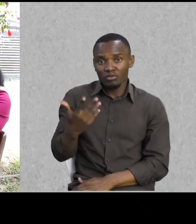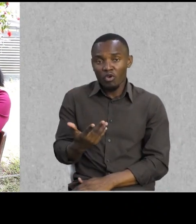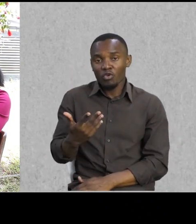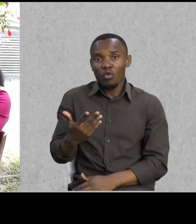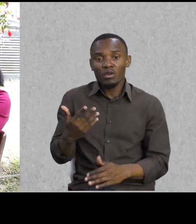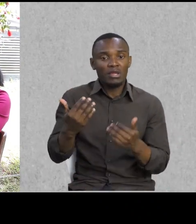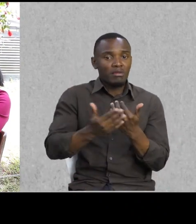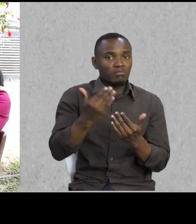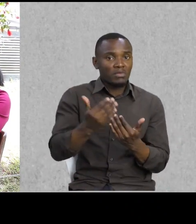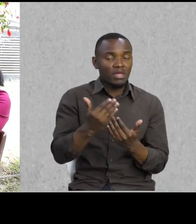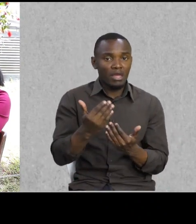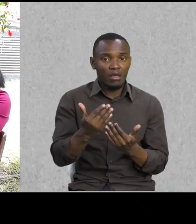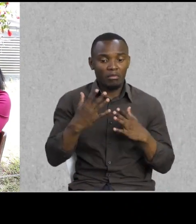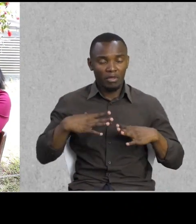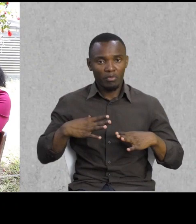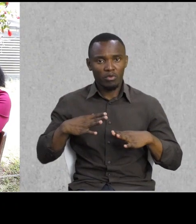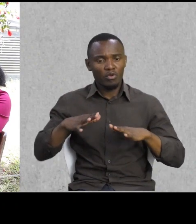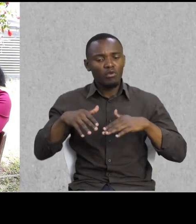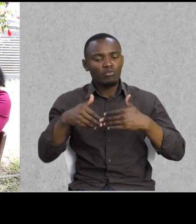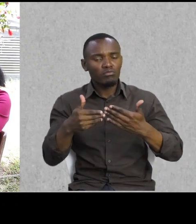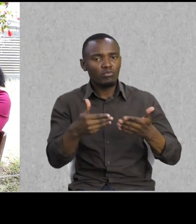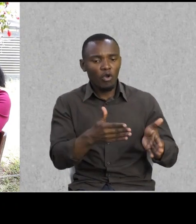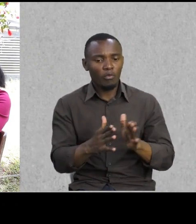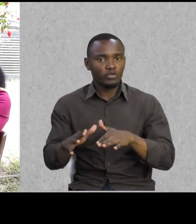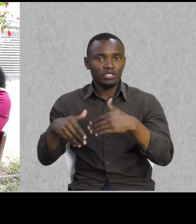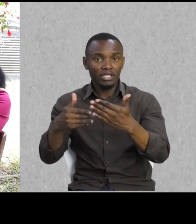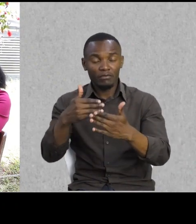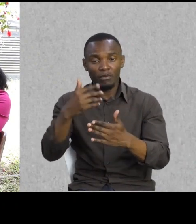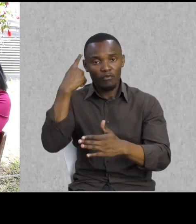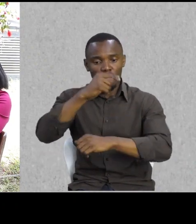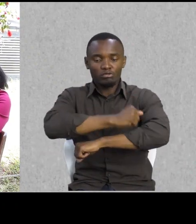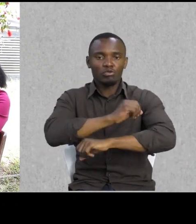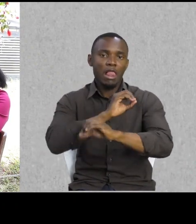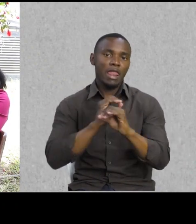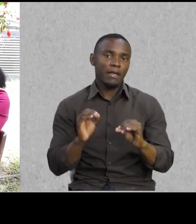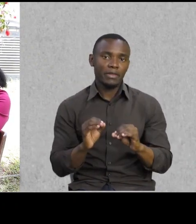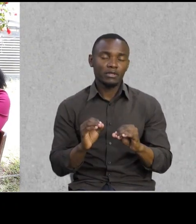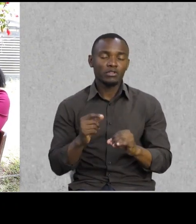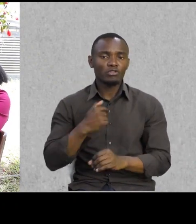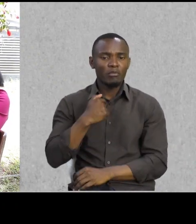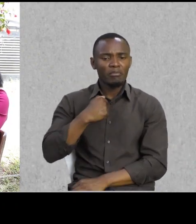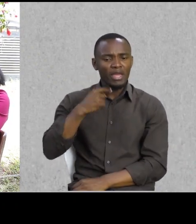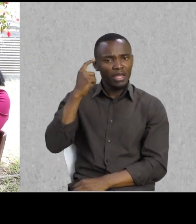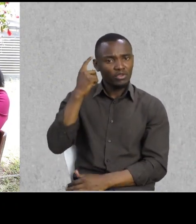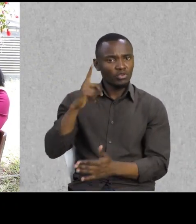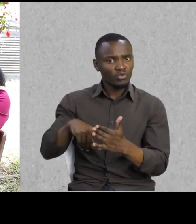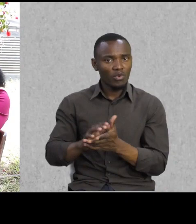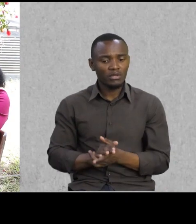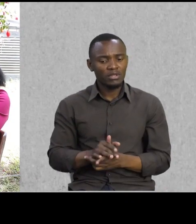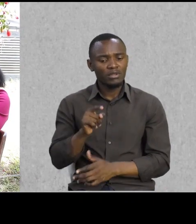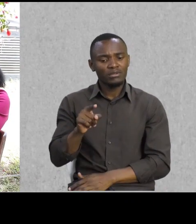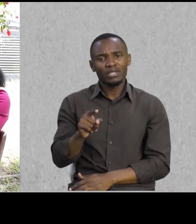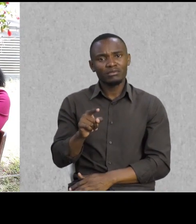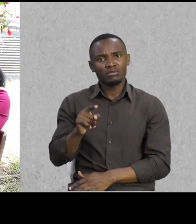background they are not given the opportunity to go to school, So I thought that this is